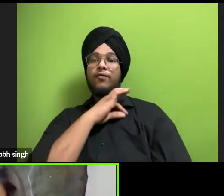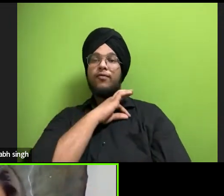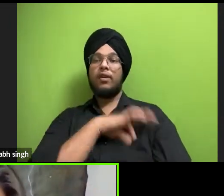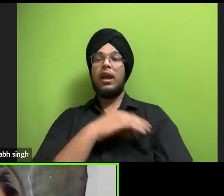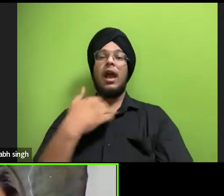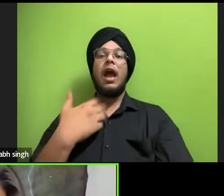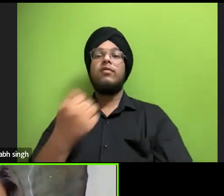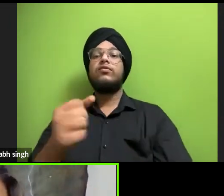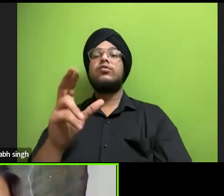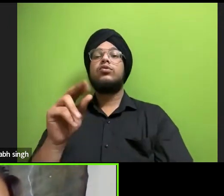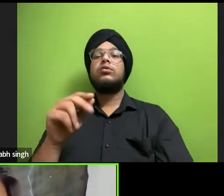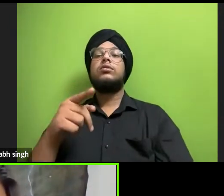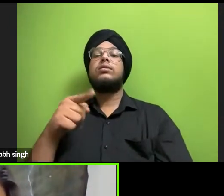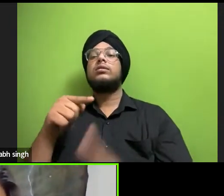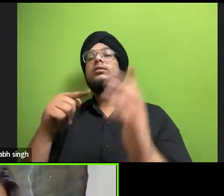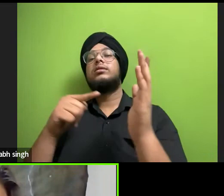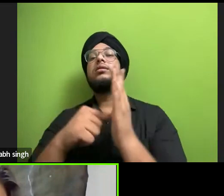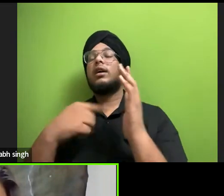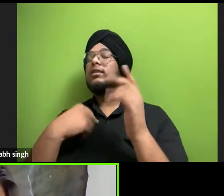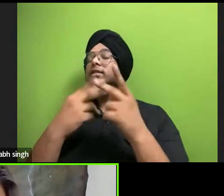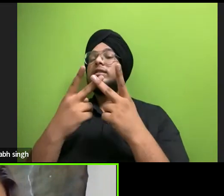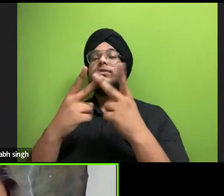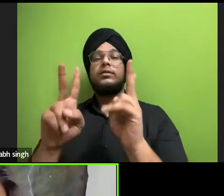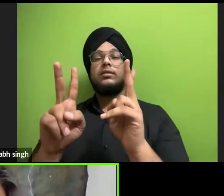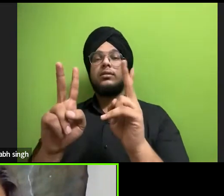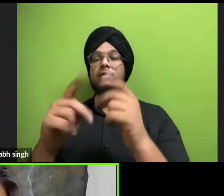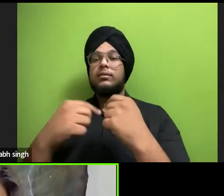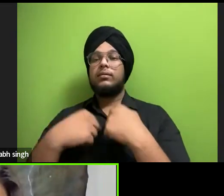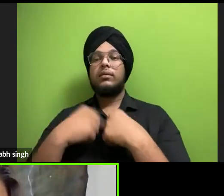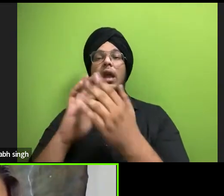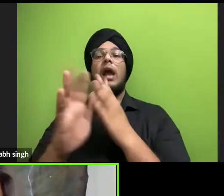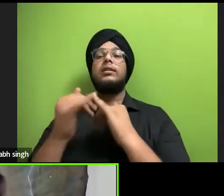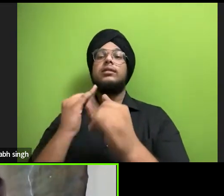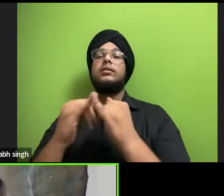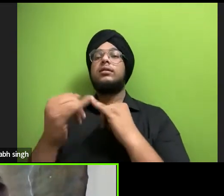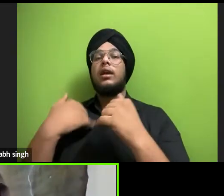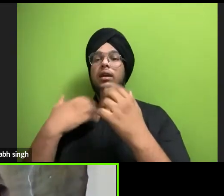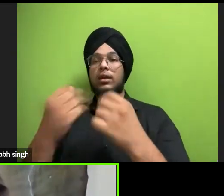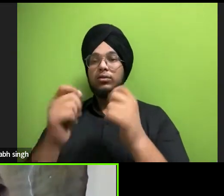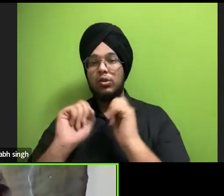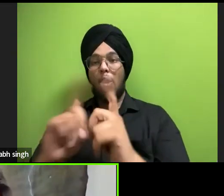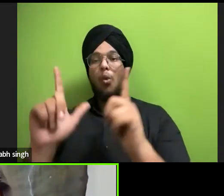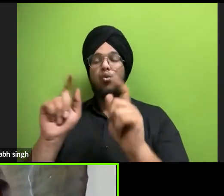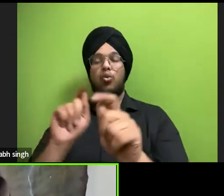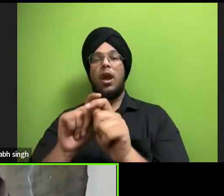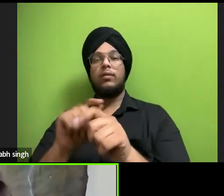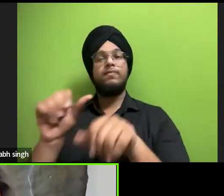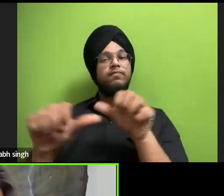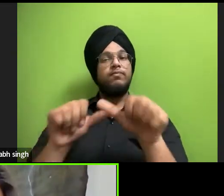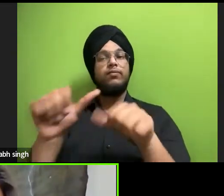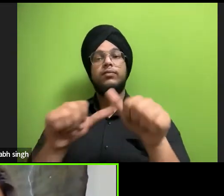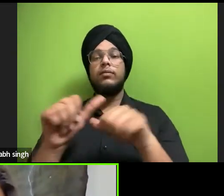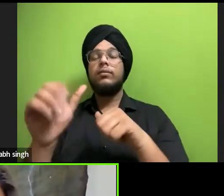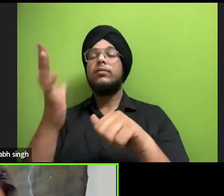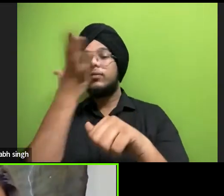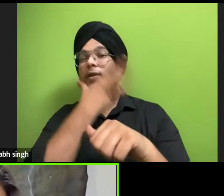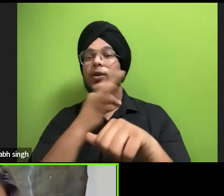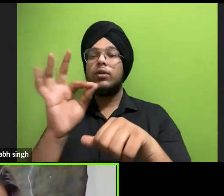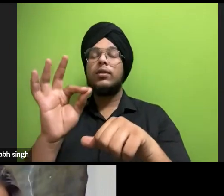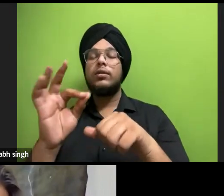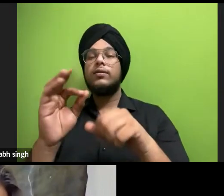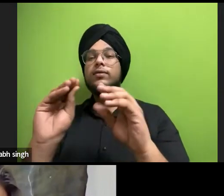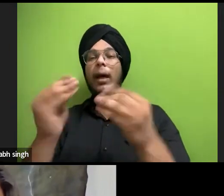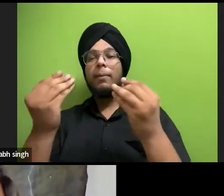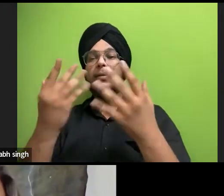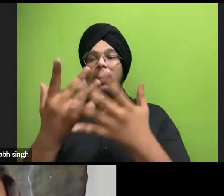have that baggage. I have a different history that I can draw on, which is actually building something